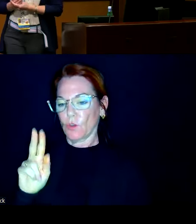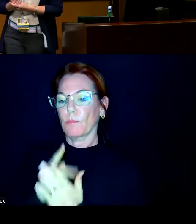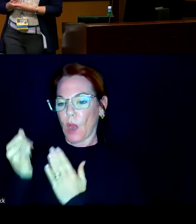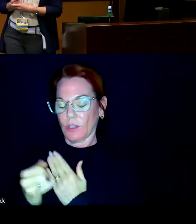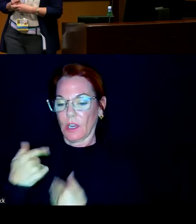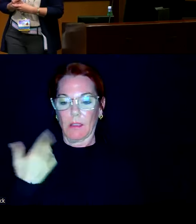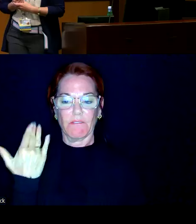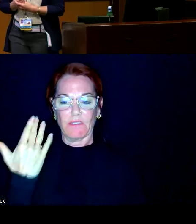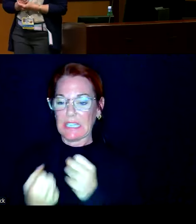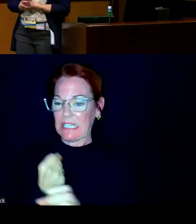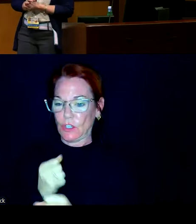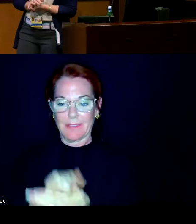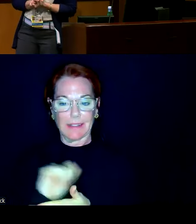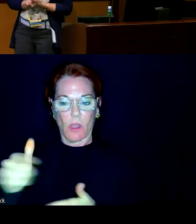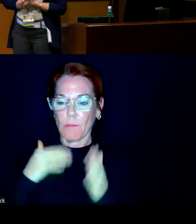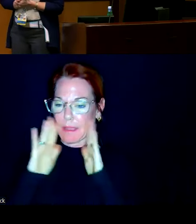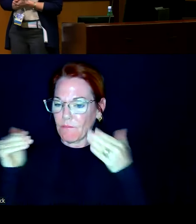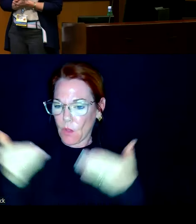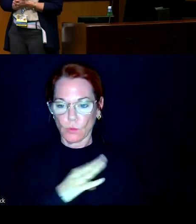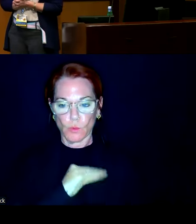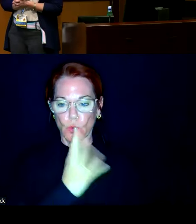gender diverse individuals for clinical and research.